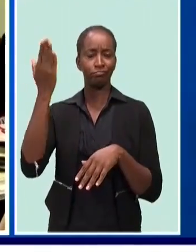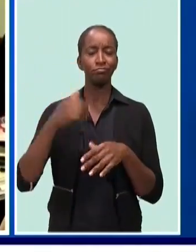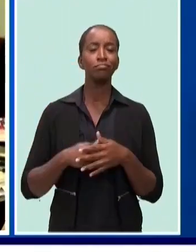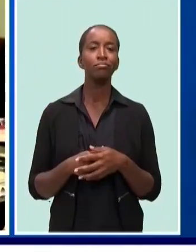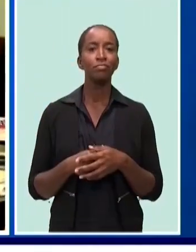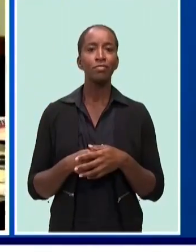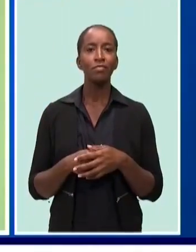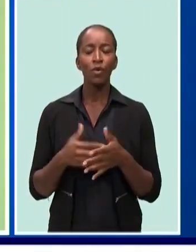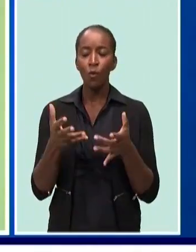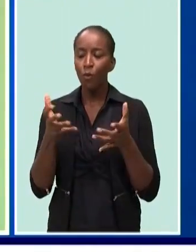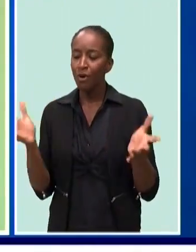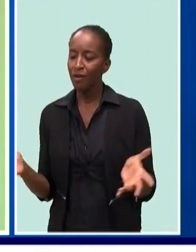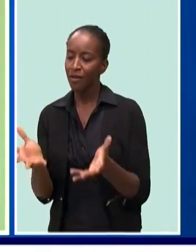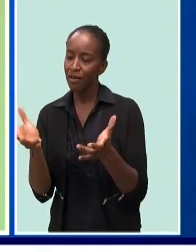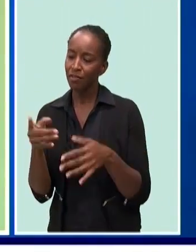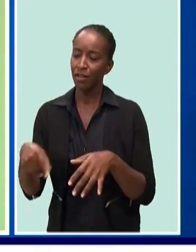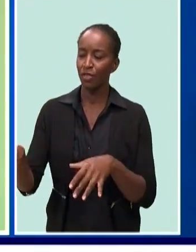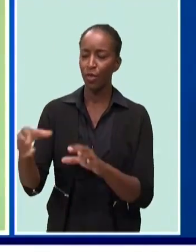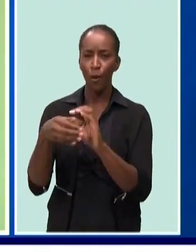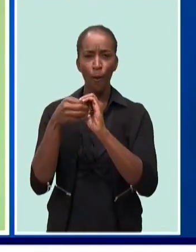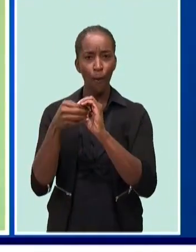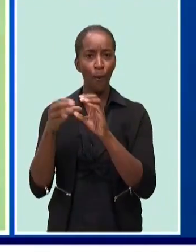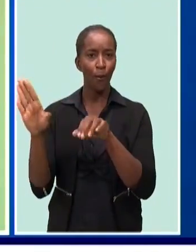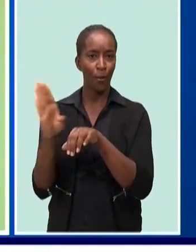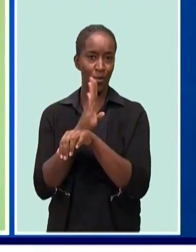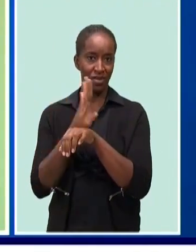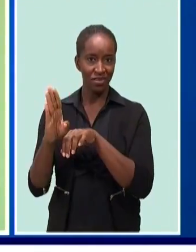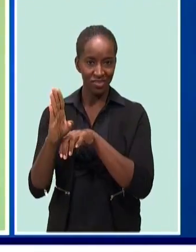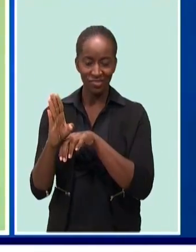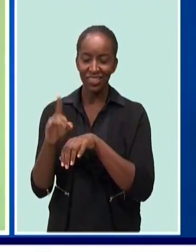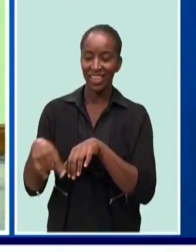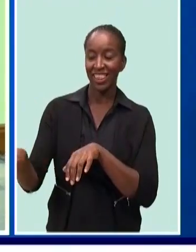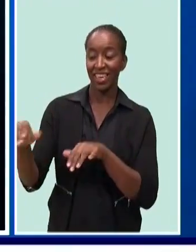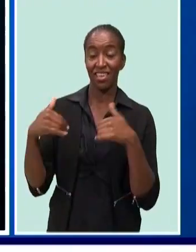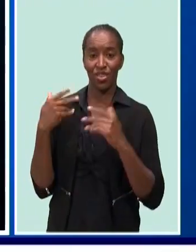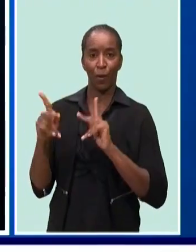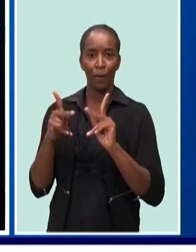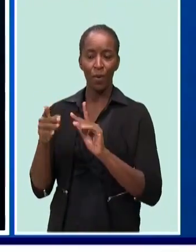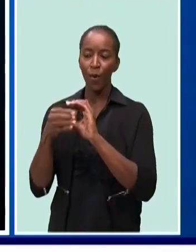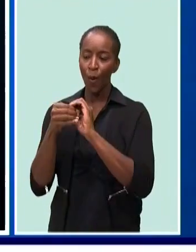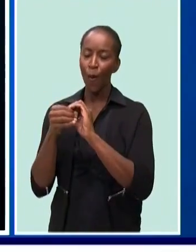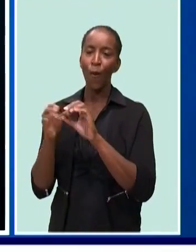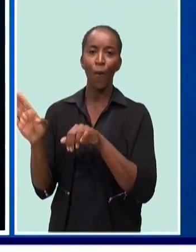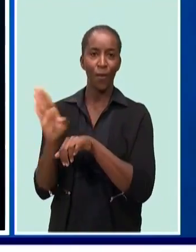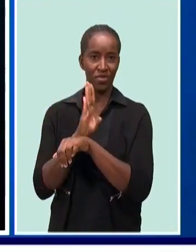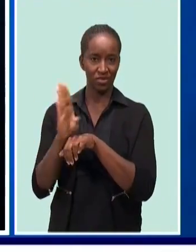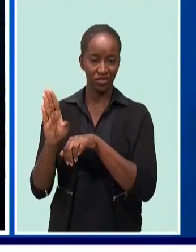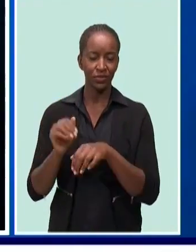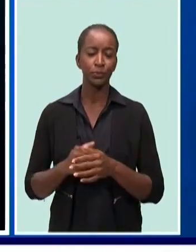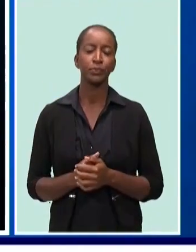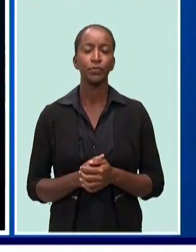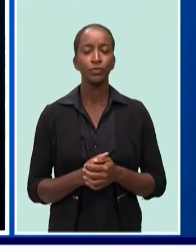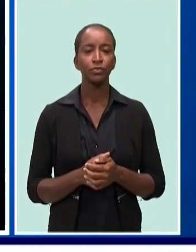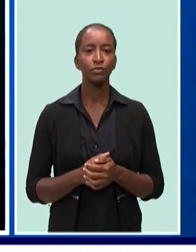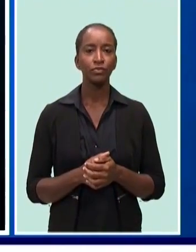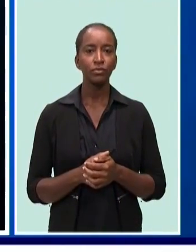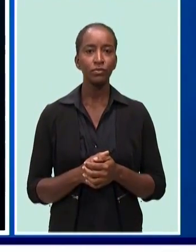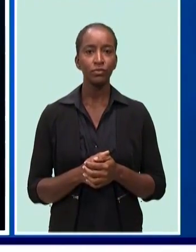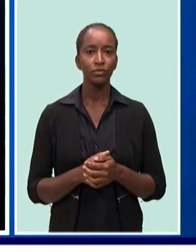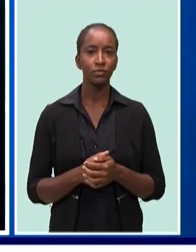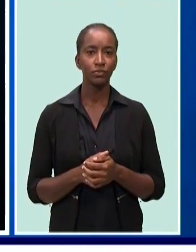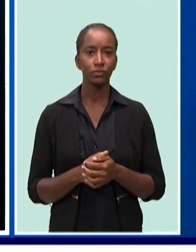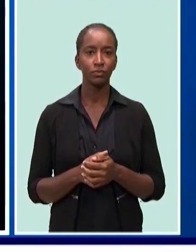the entrepreneurial spirit of Caribbean youth at the CDB this morning. Entrepreneurship, though not